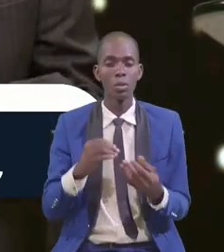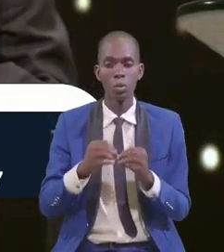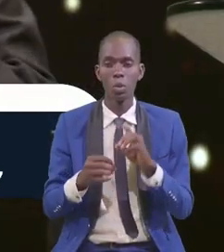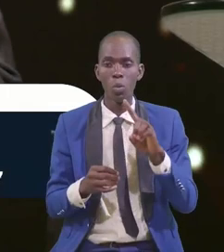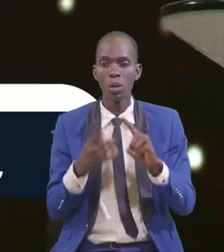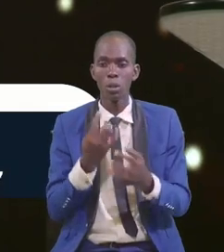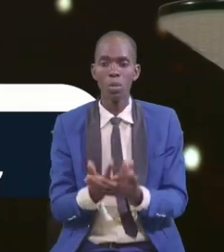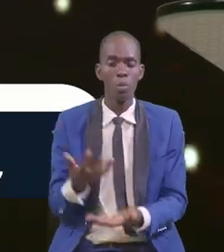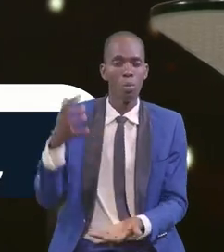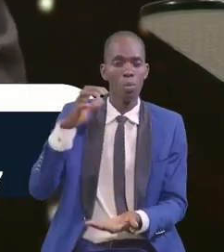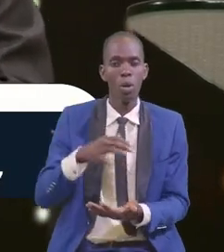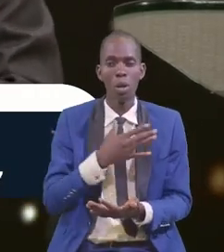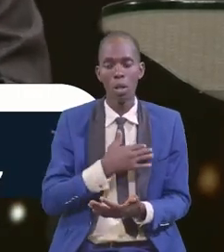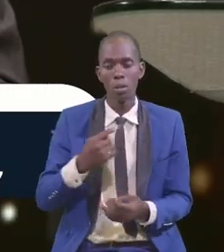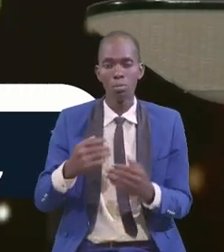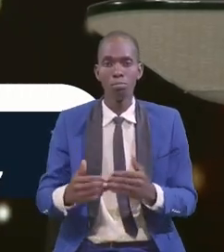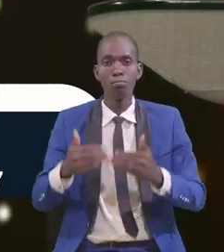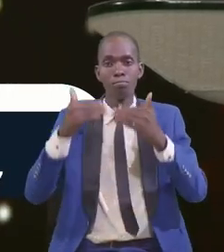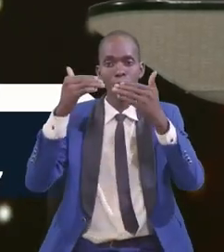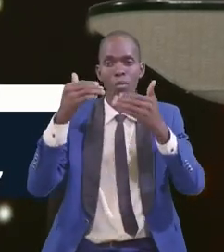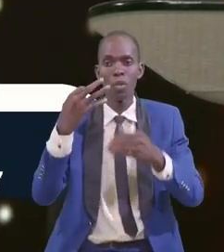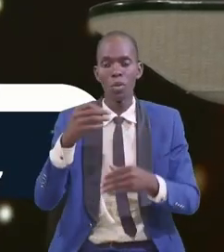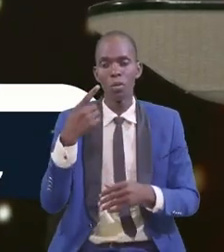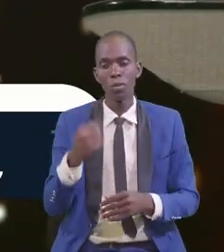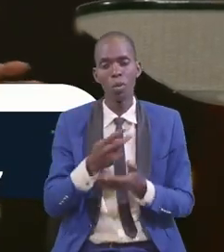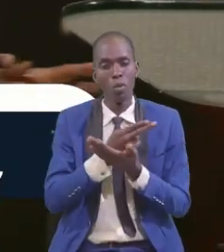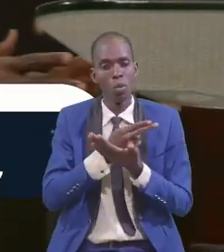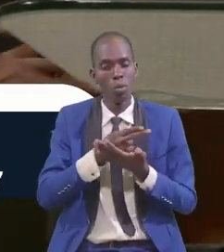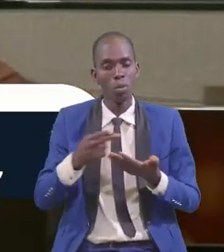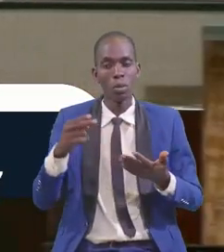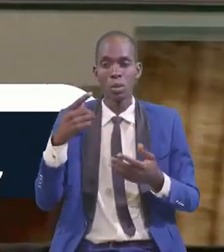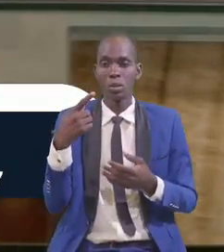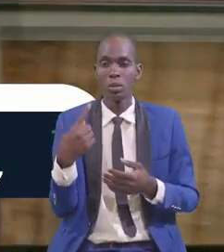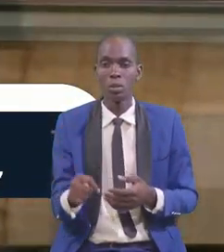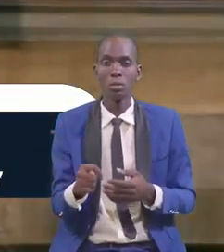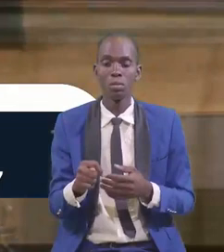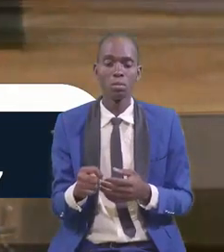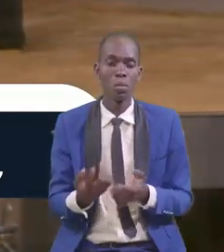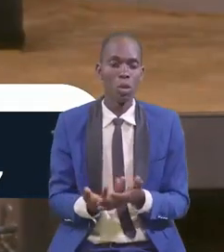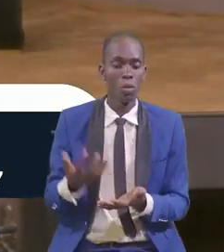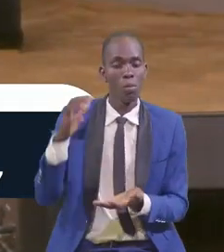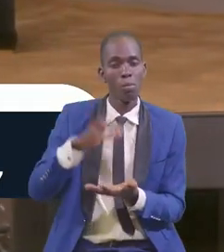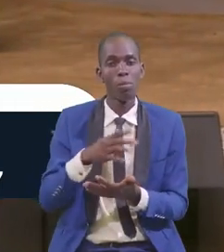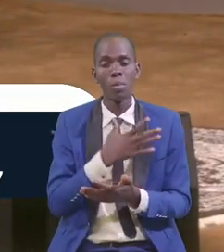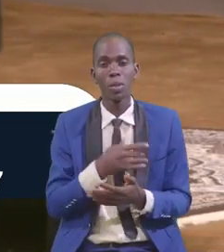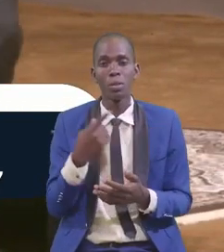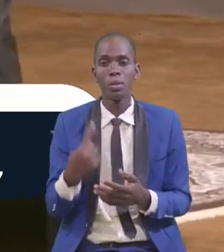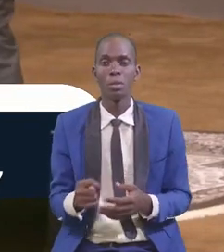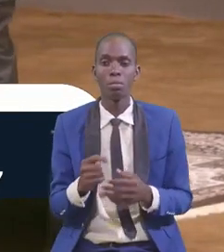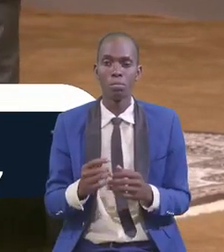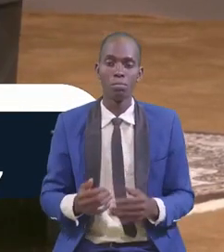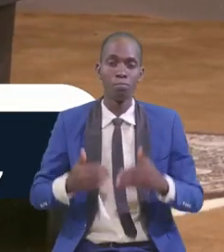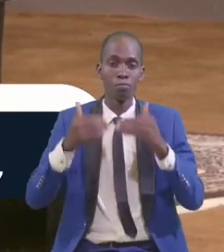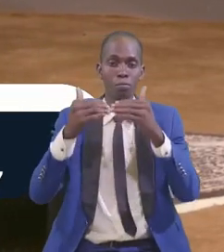wealth and promotion of the godly. The wealth and the promotion of the